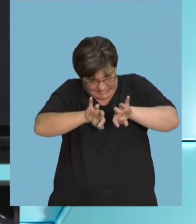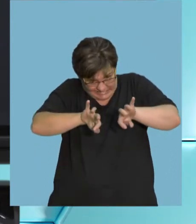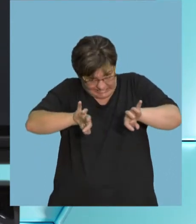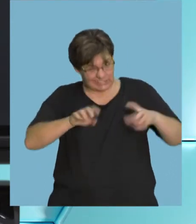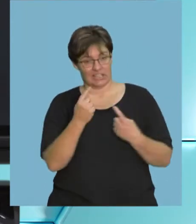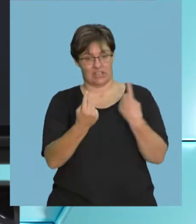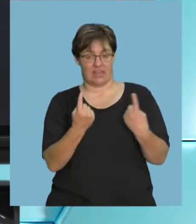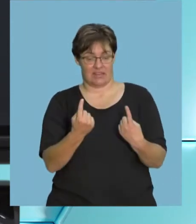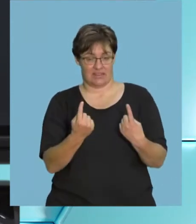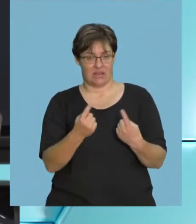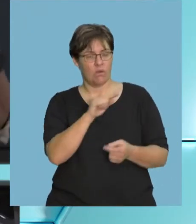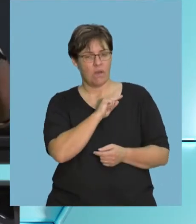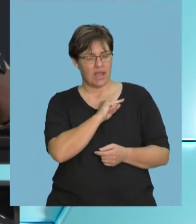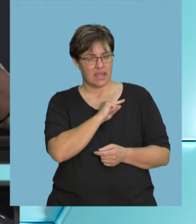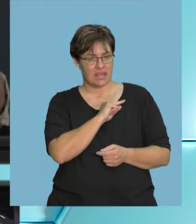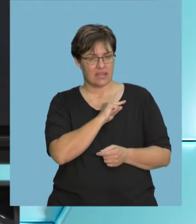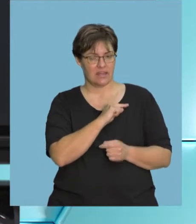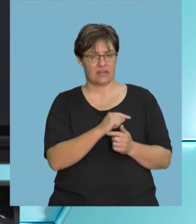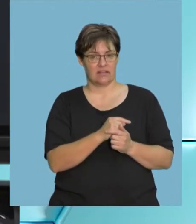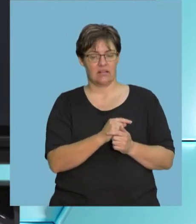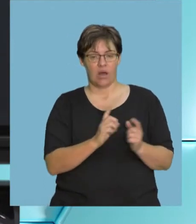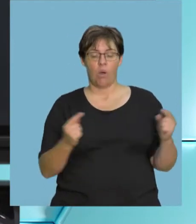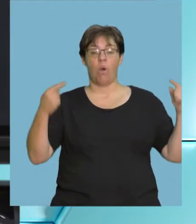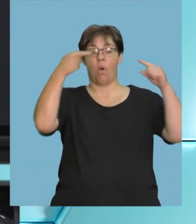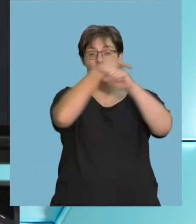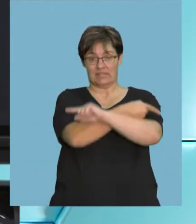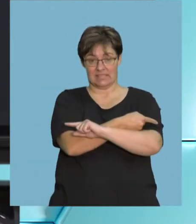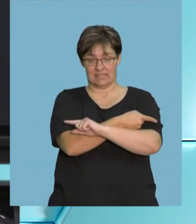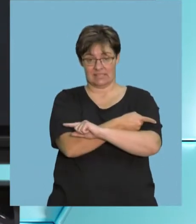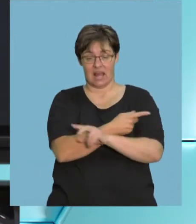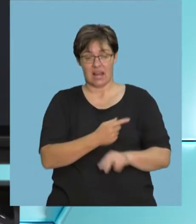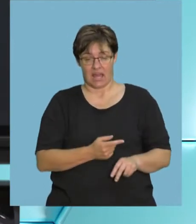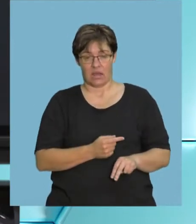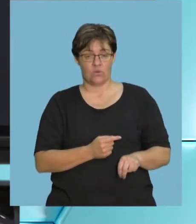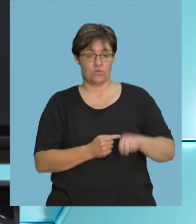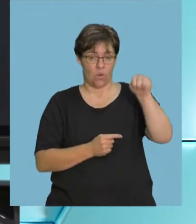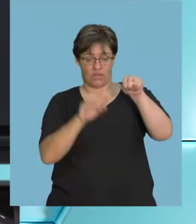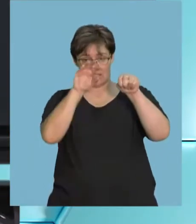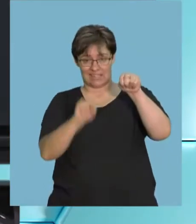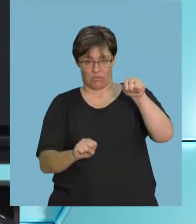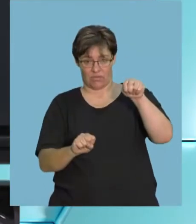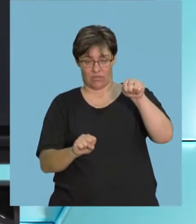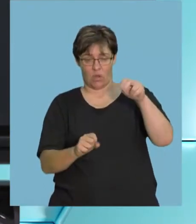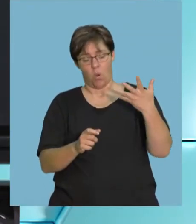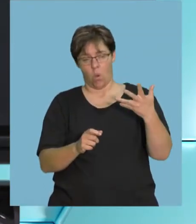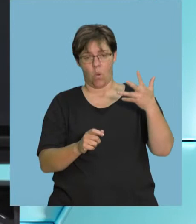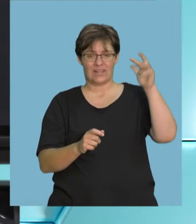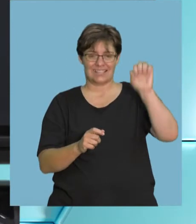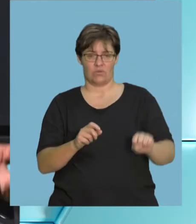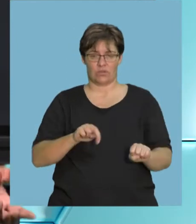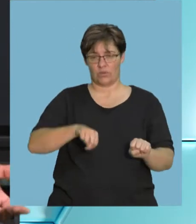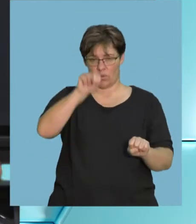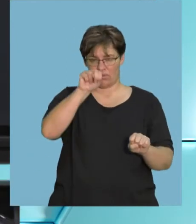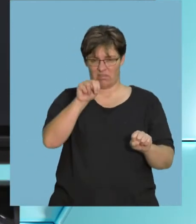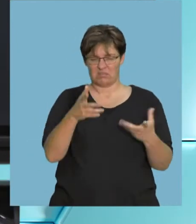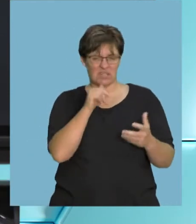repel each other, while when we spoke about the opposite, which is unlike poles, your north and south, south and north, it doesn't matter the